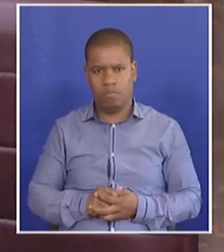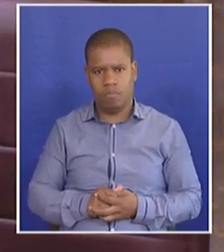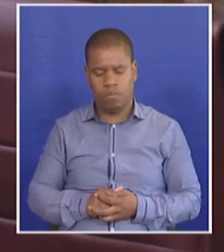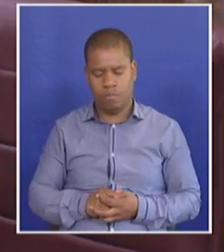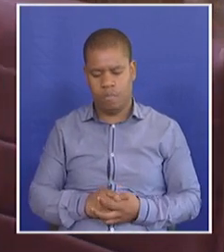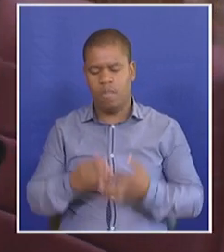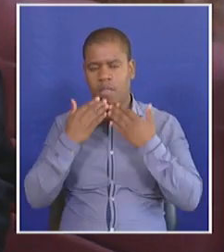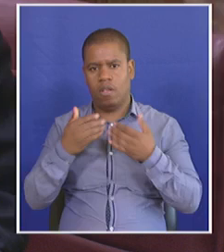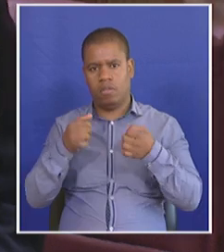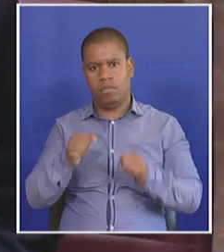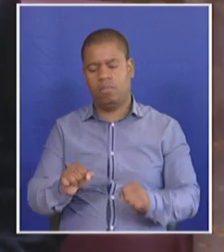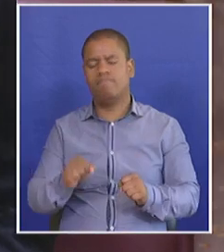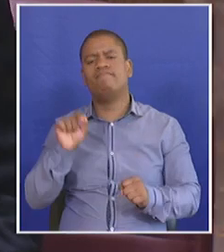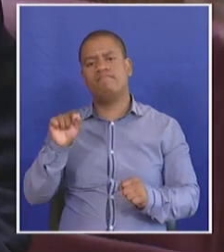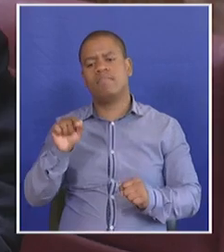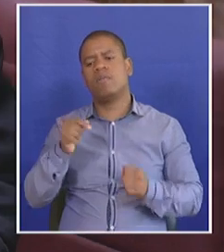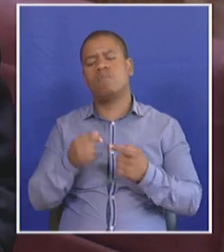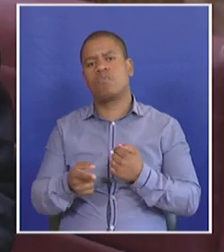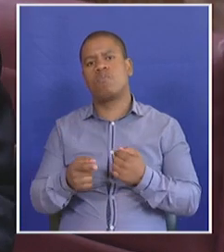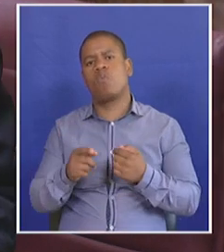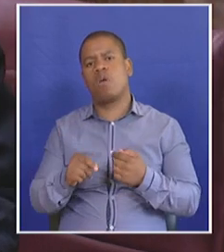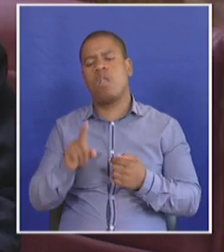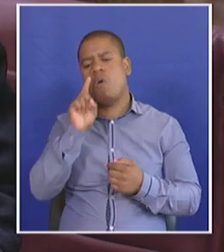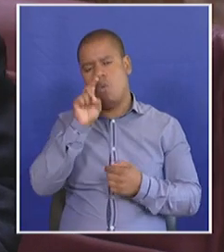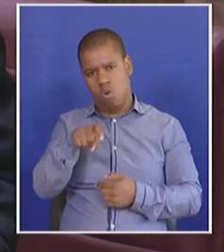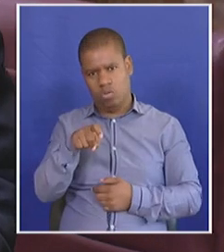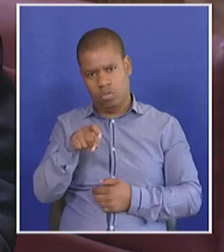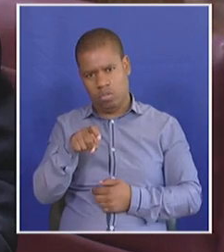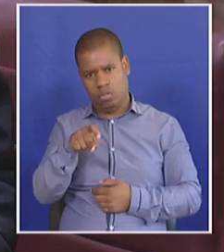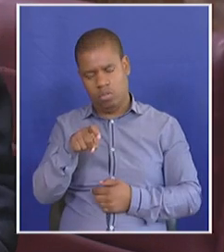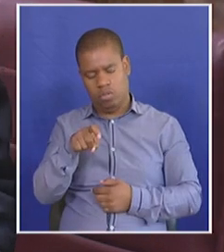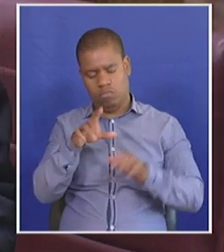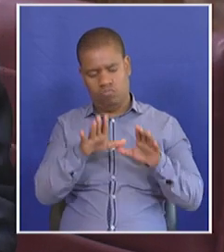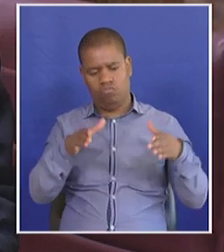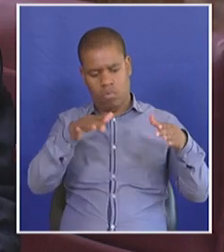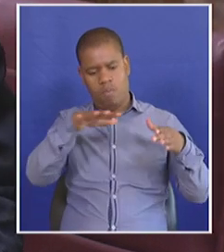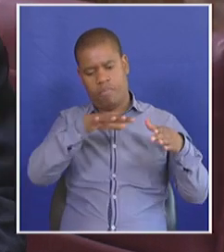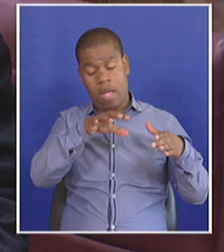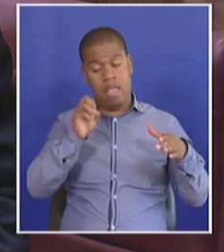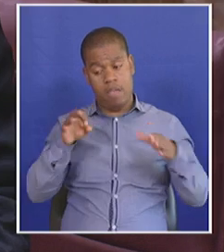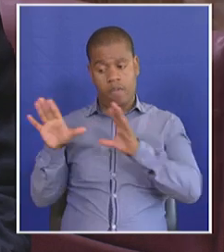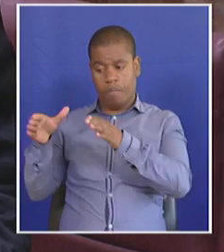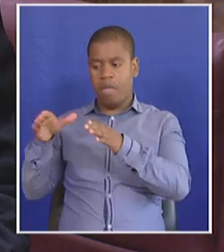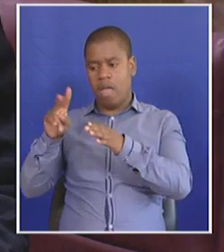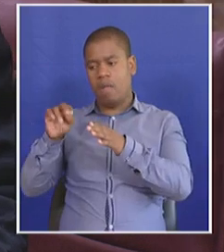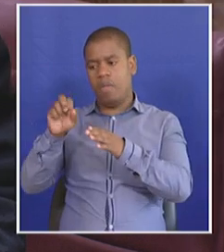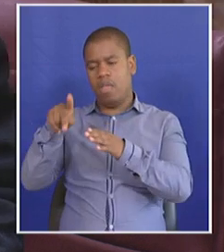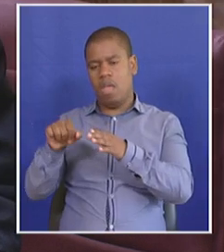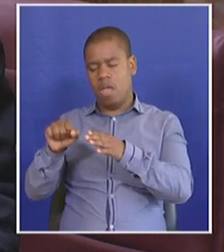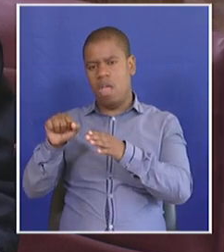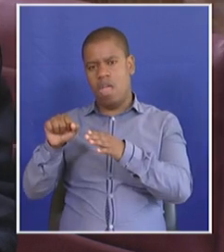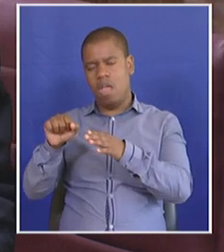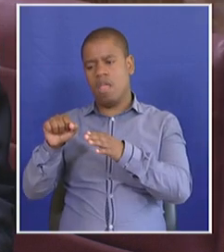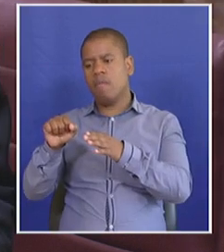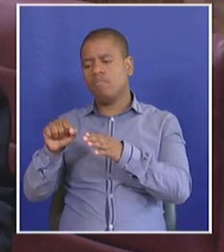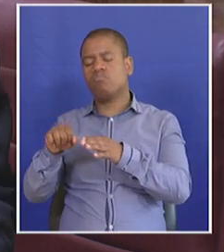Thanks, Chairperson. This is about the Green Hawks and whether the NPA is prosecuting cases. And the